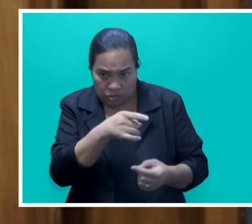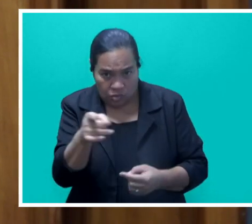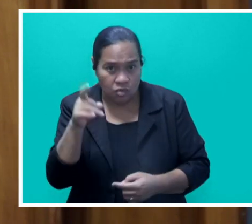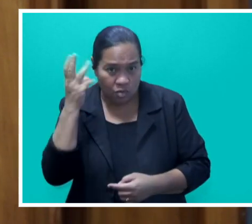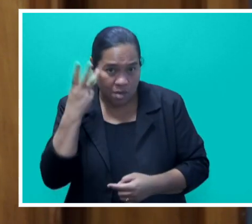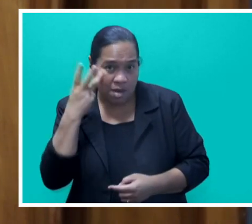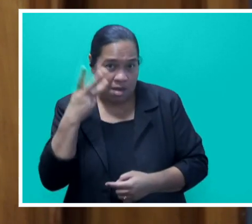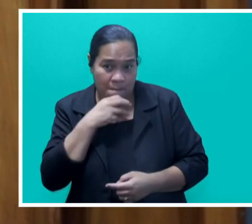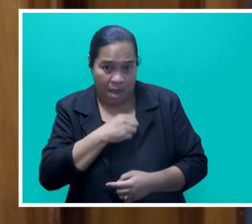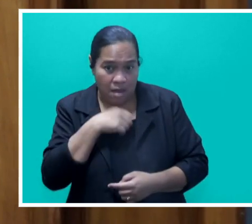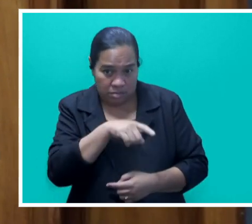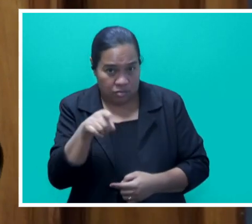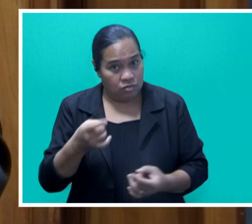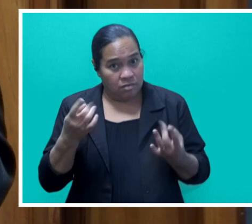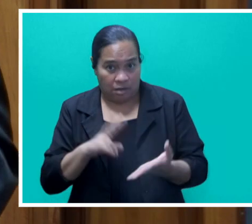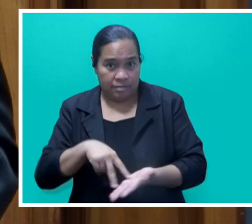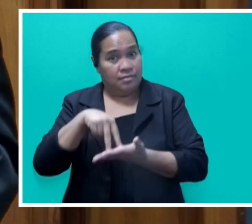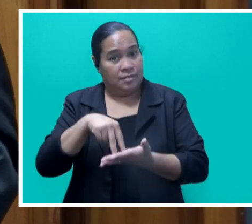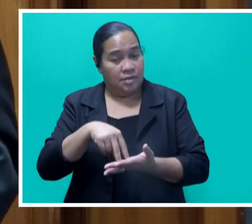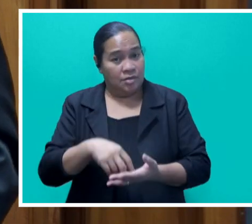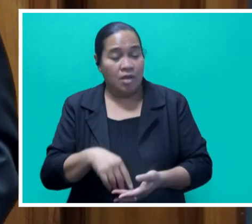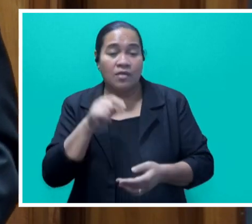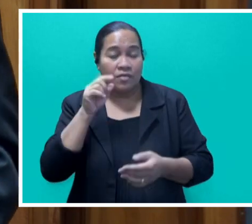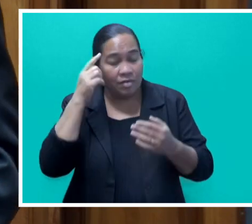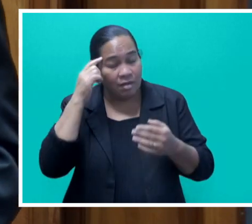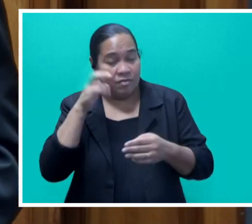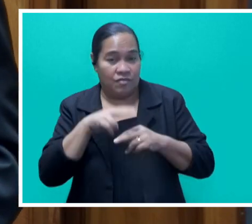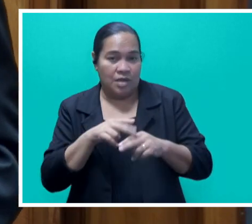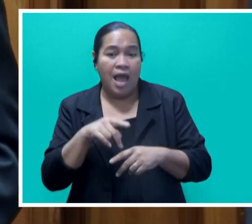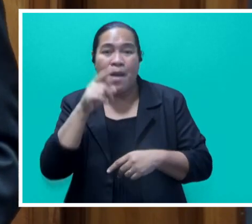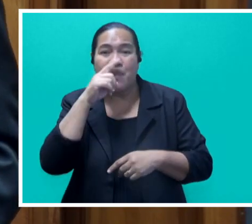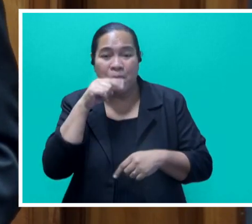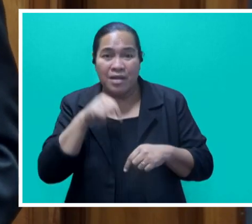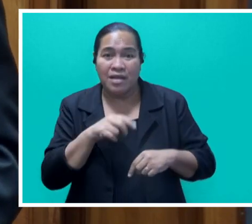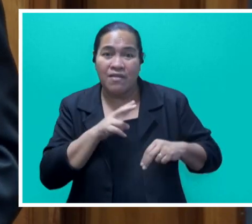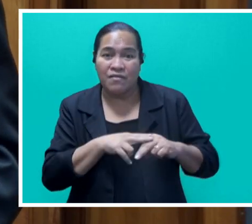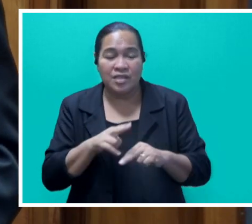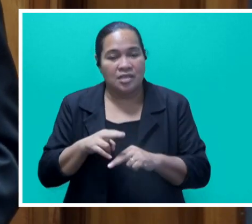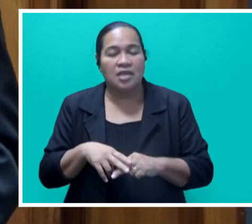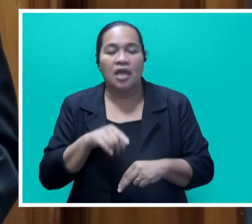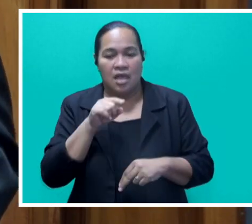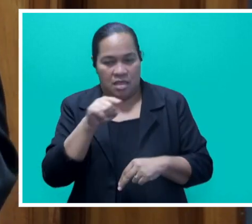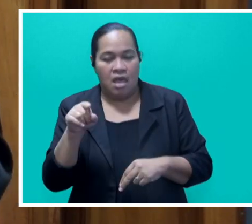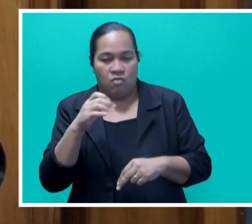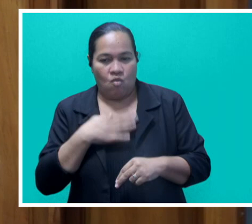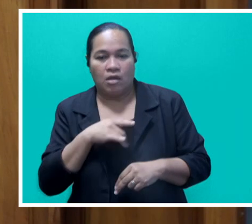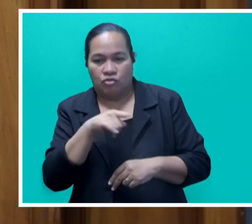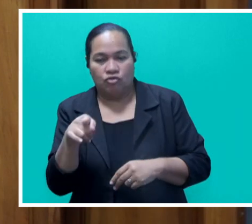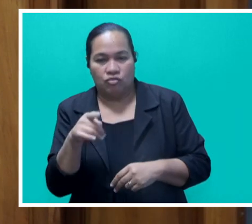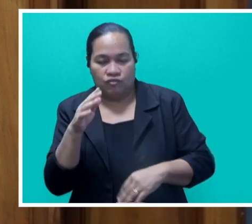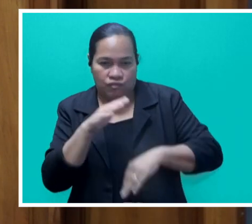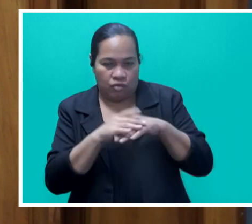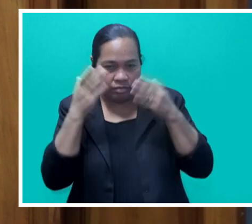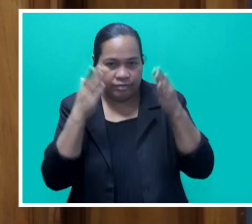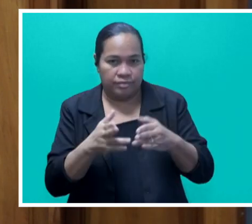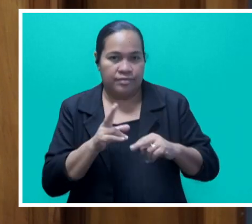men? The people of Fiji, our people, deserve no less. Mr. Speaker, sir,